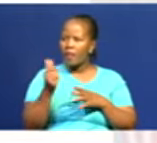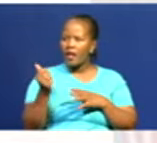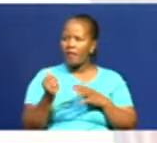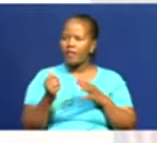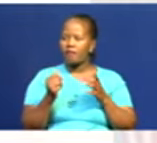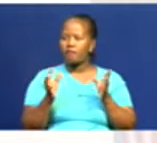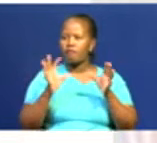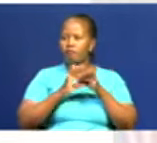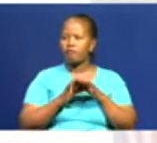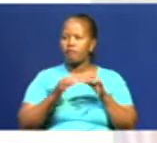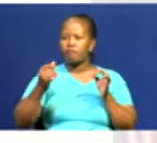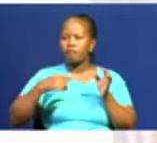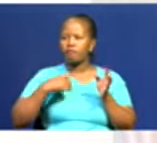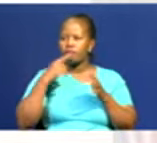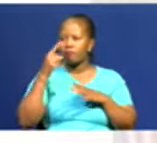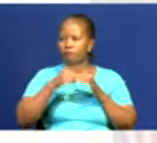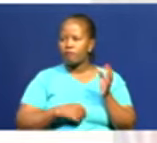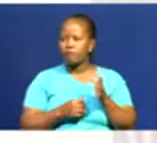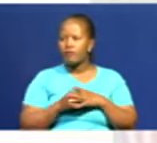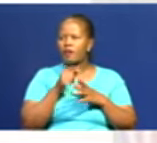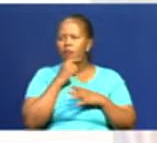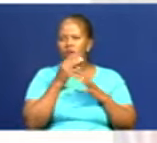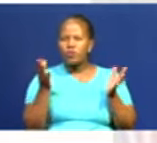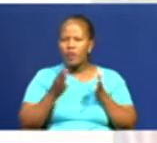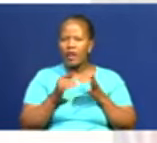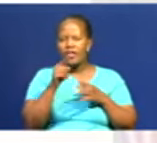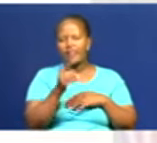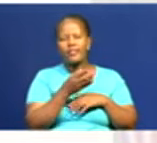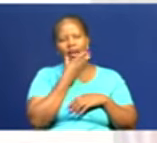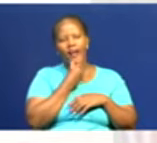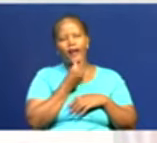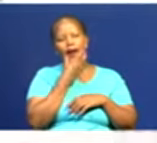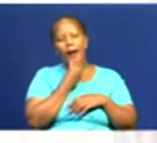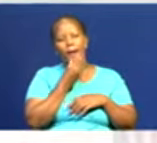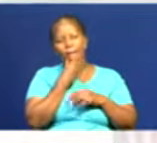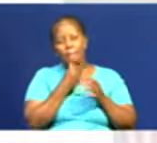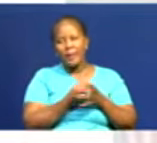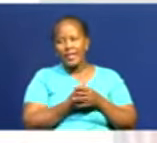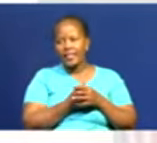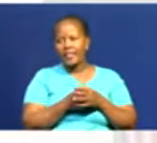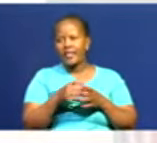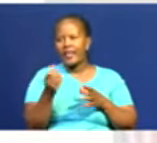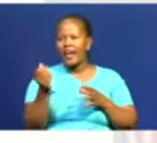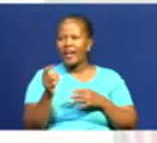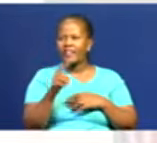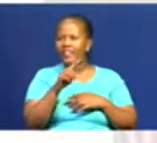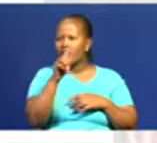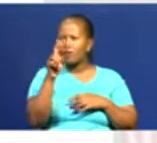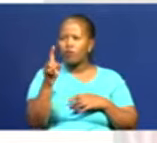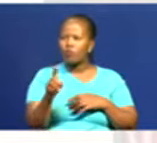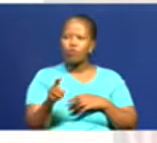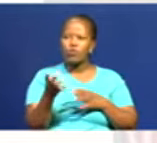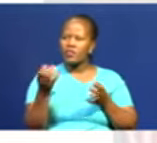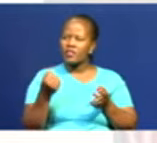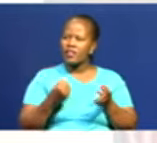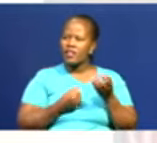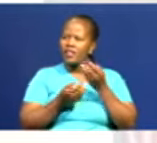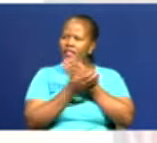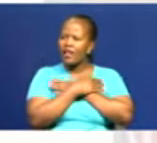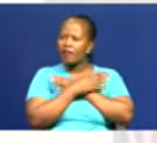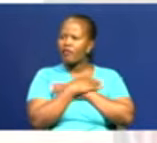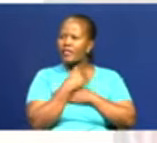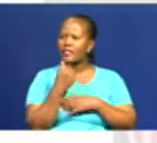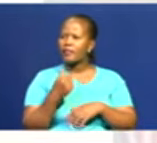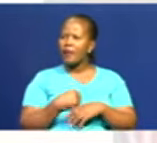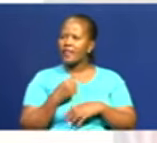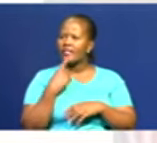conversation tweeted, "Boys wapi, hawa ni wababa." Rahul posing a question tweeted, "Girlfriend yangu